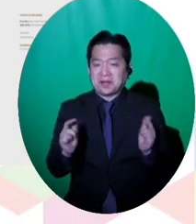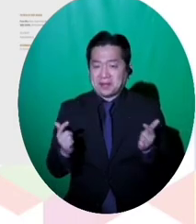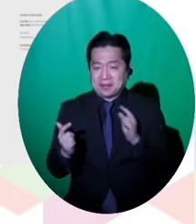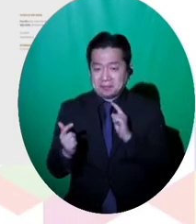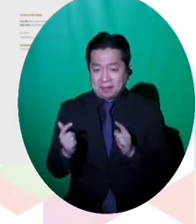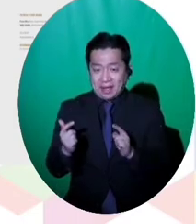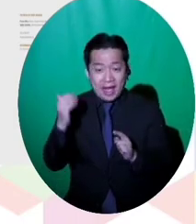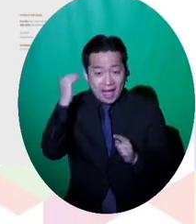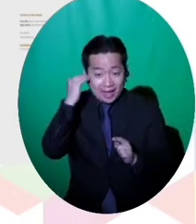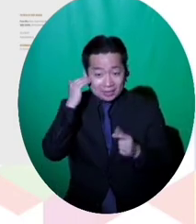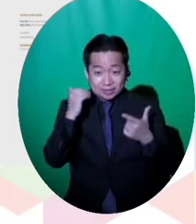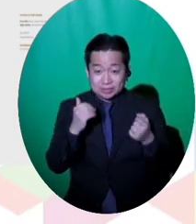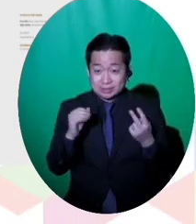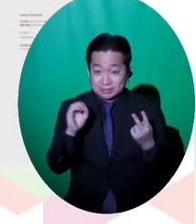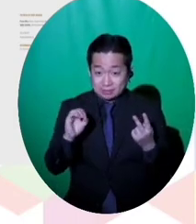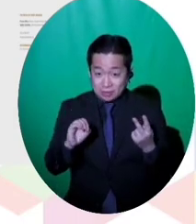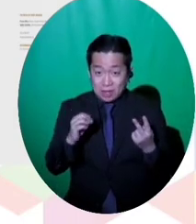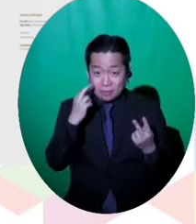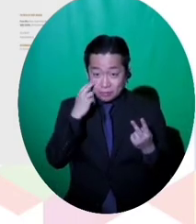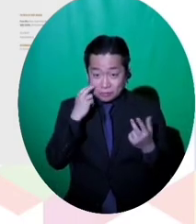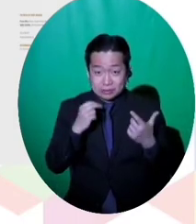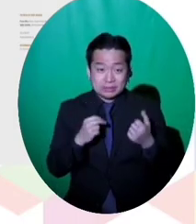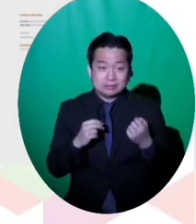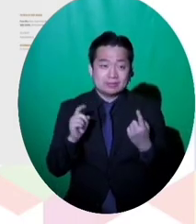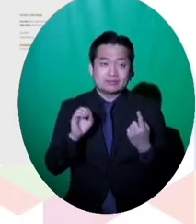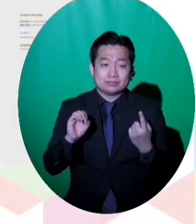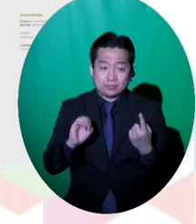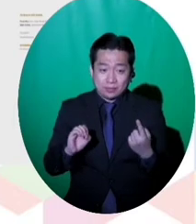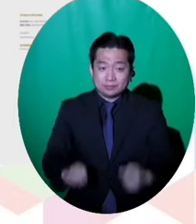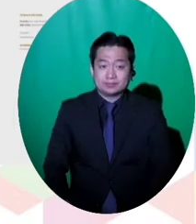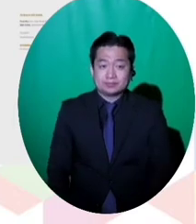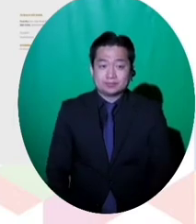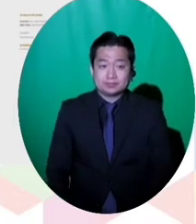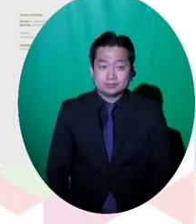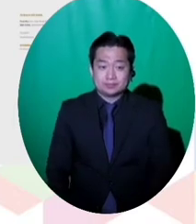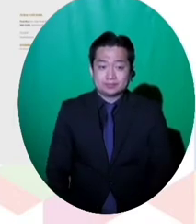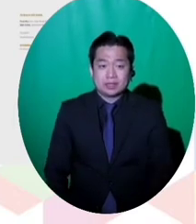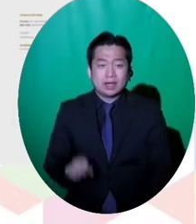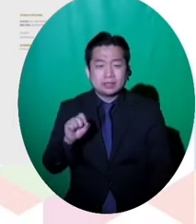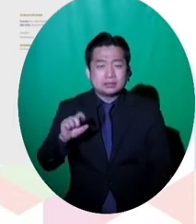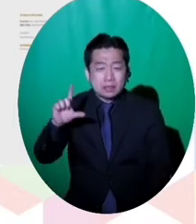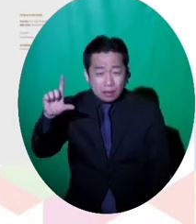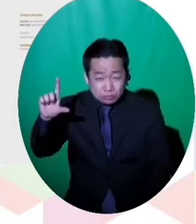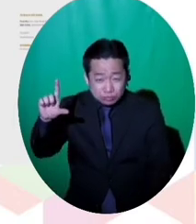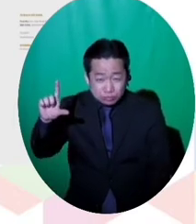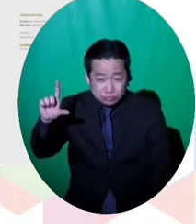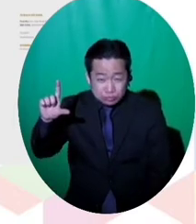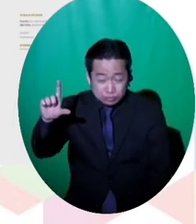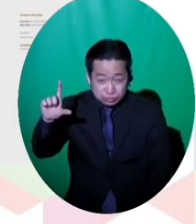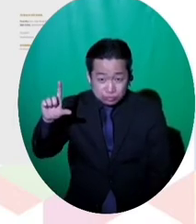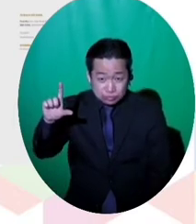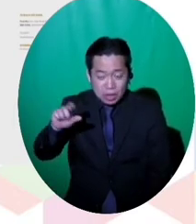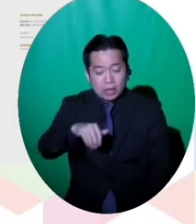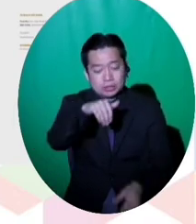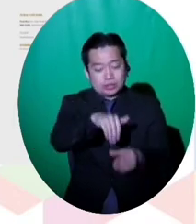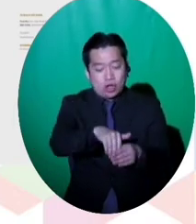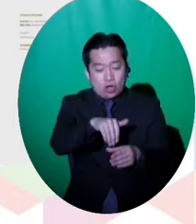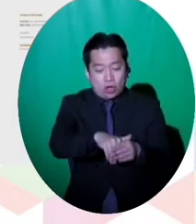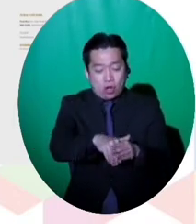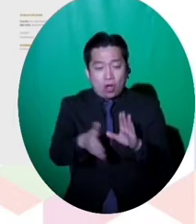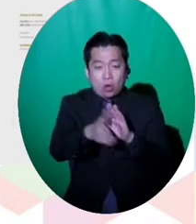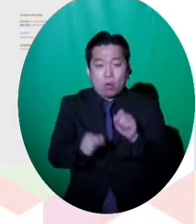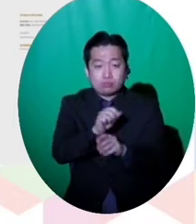71%. So people don't think elected officials care much about them as ordinary people. And by the way,